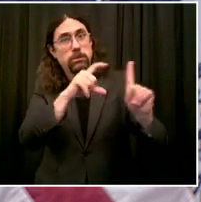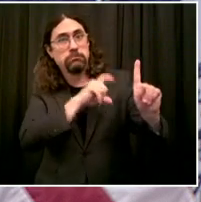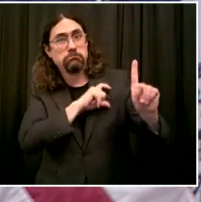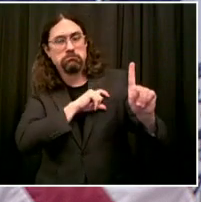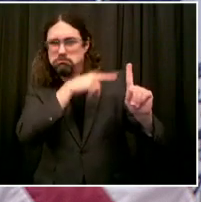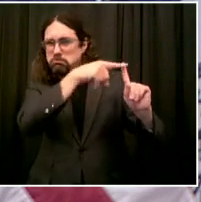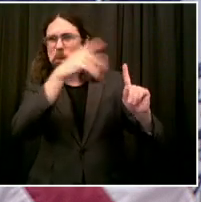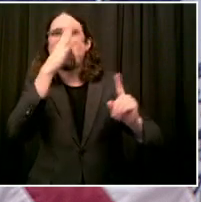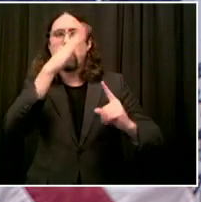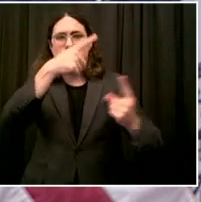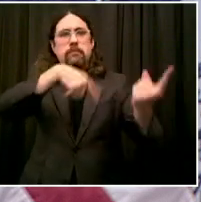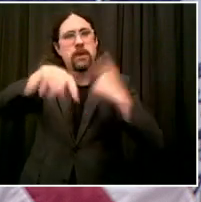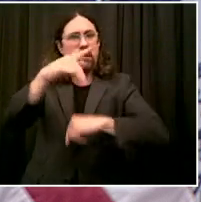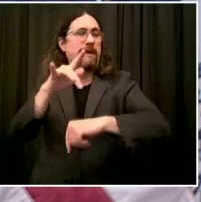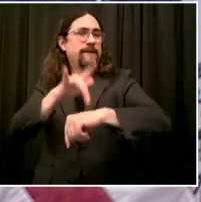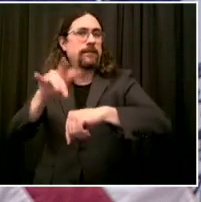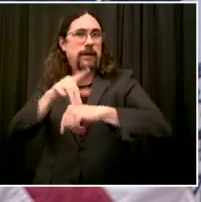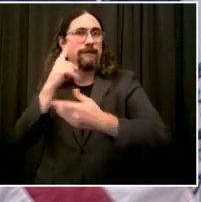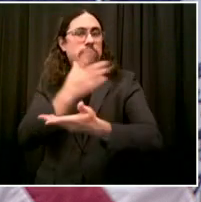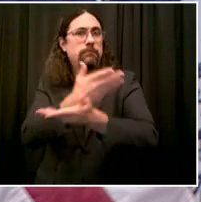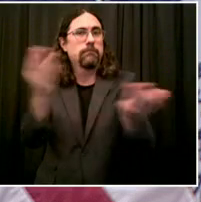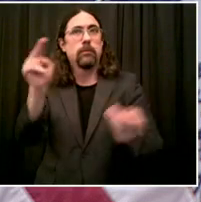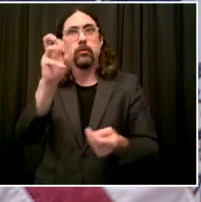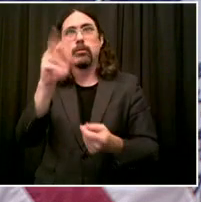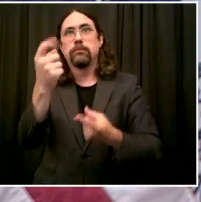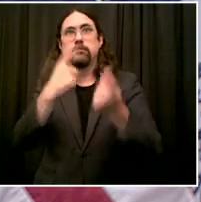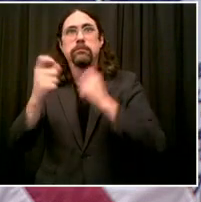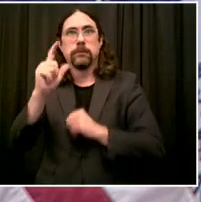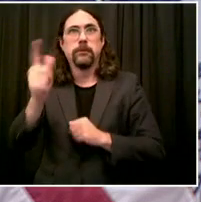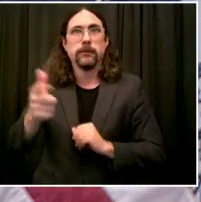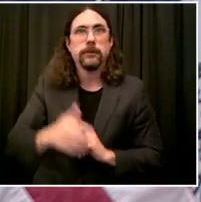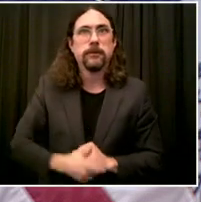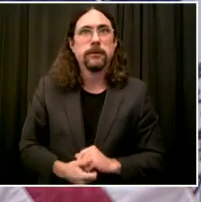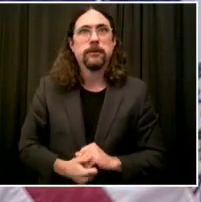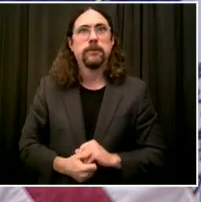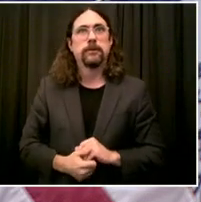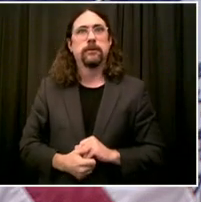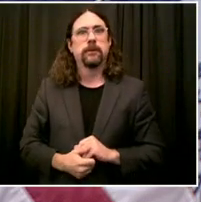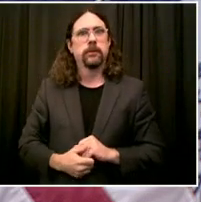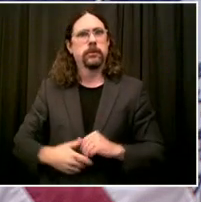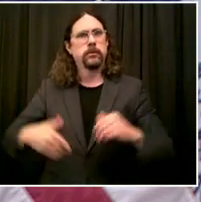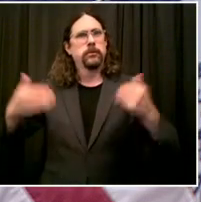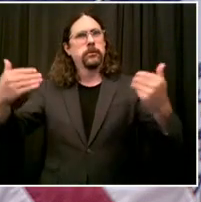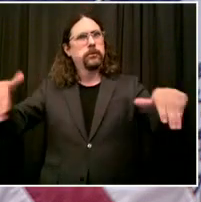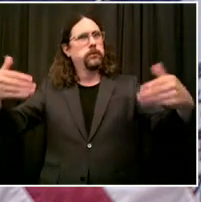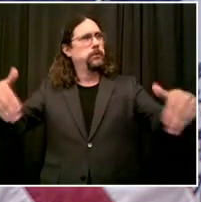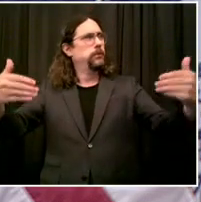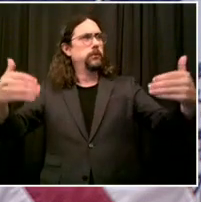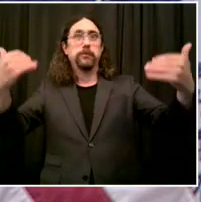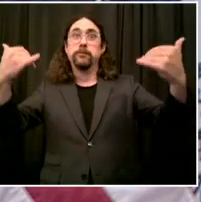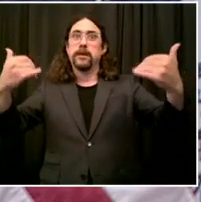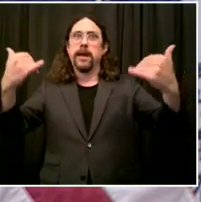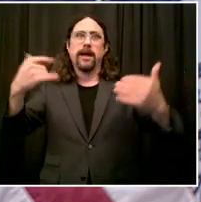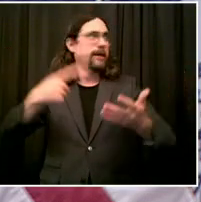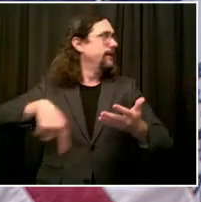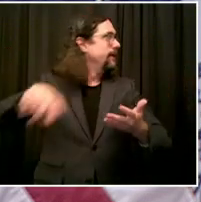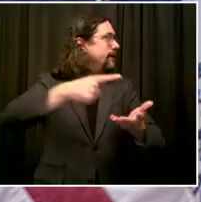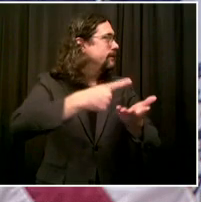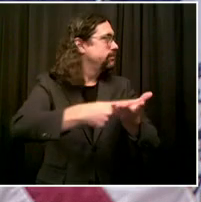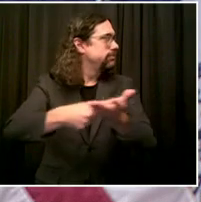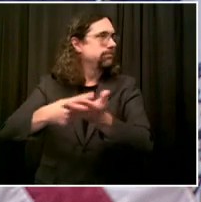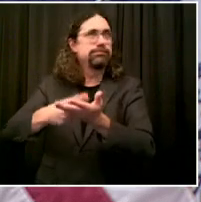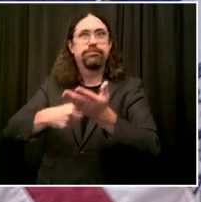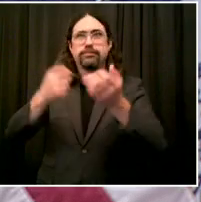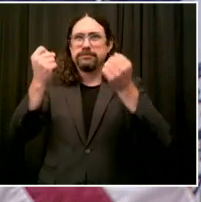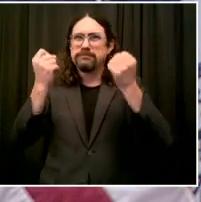come back to a very, very important one, the one that underlies who we are as New Yorkers, as Americans, and that is our democracy